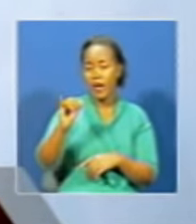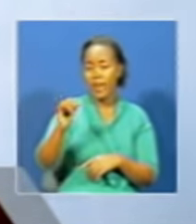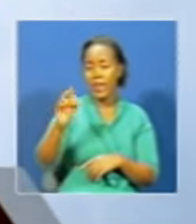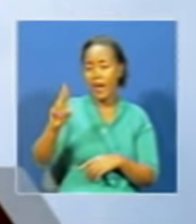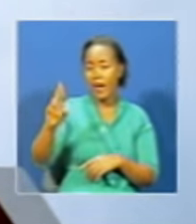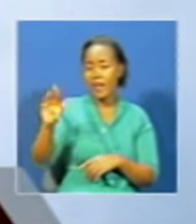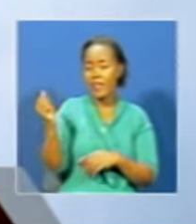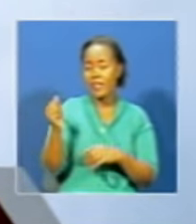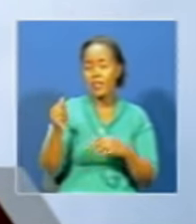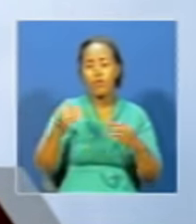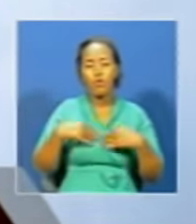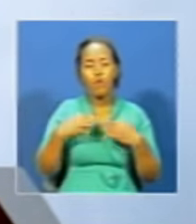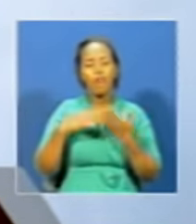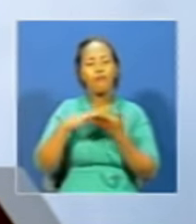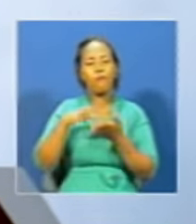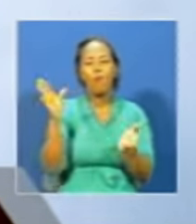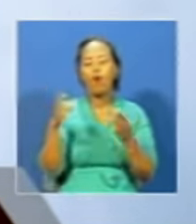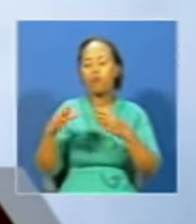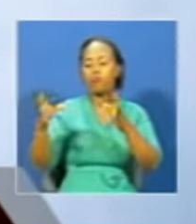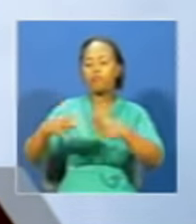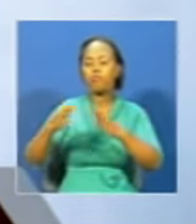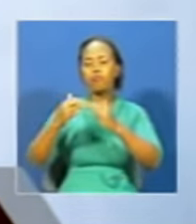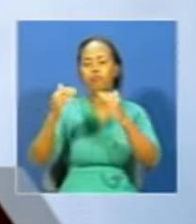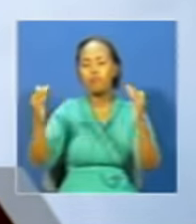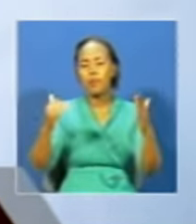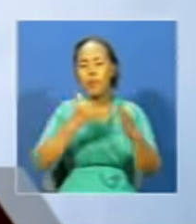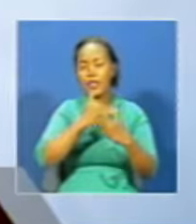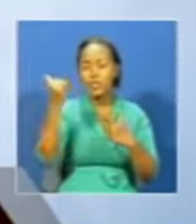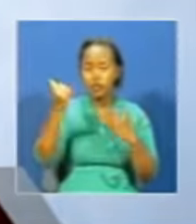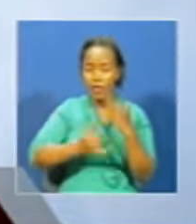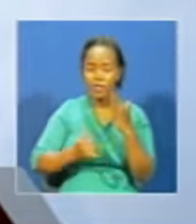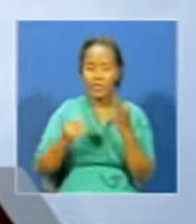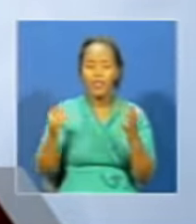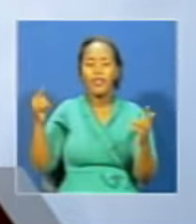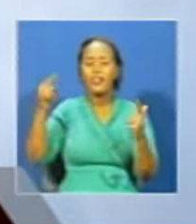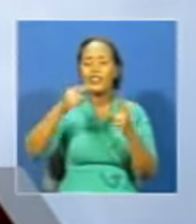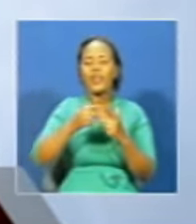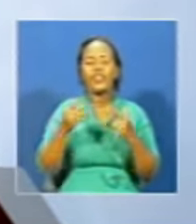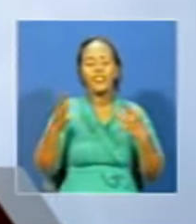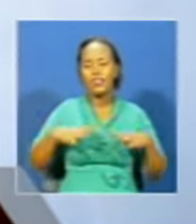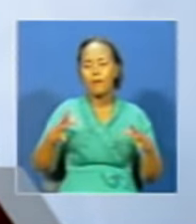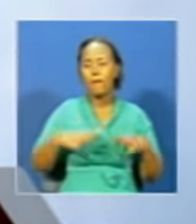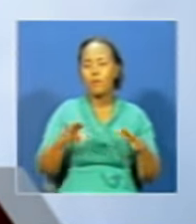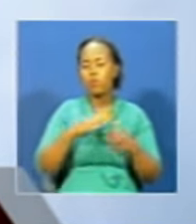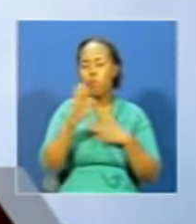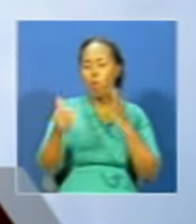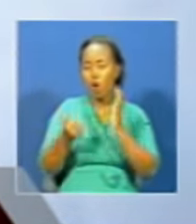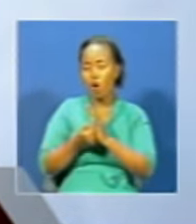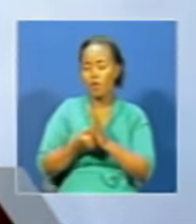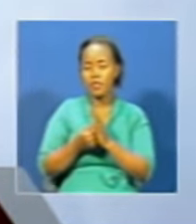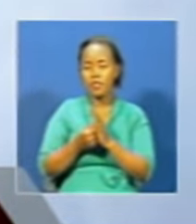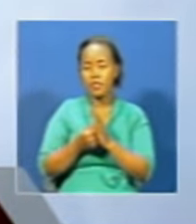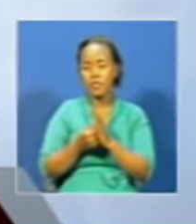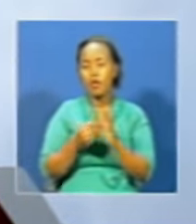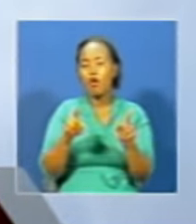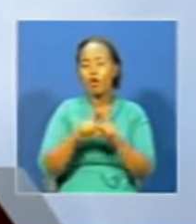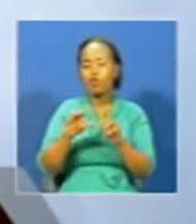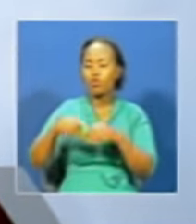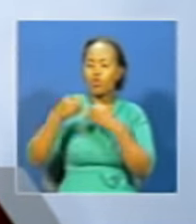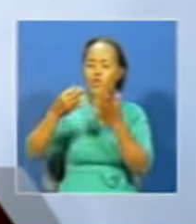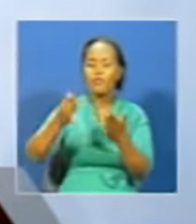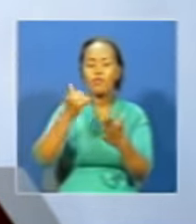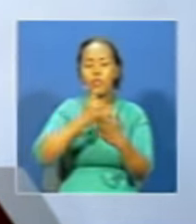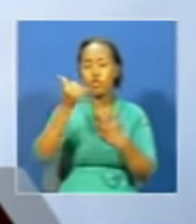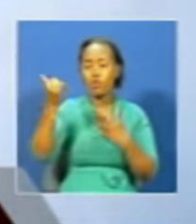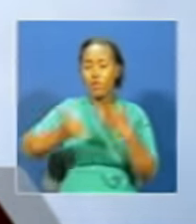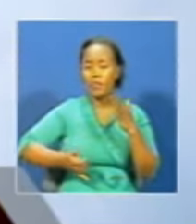which will be another class of insurance that will be targeting the low end of the population and giving them insurance cover that will range